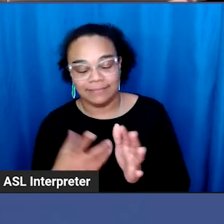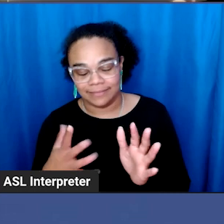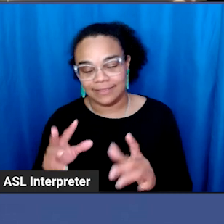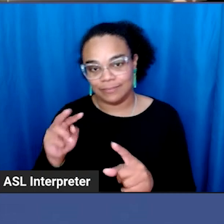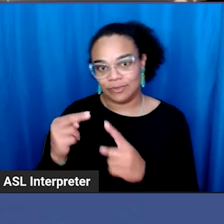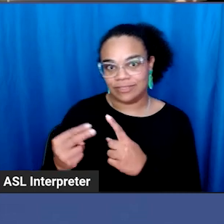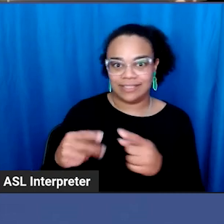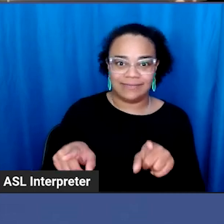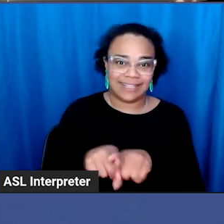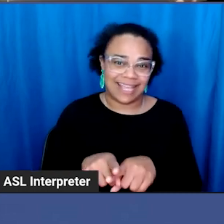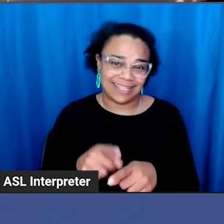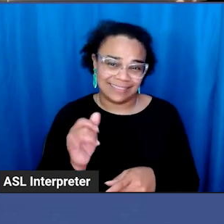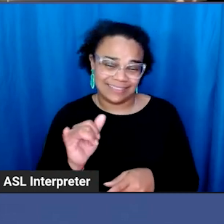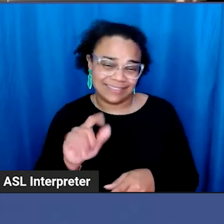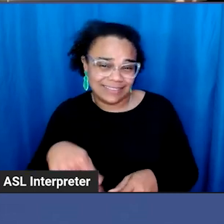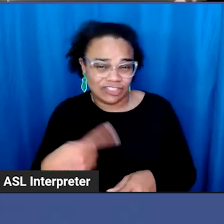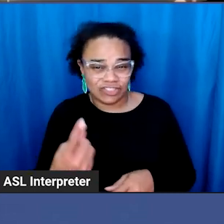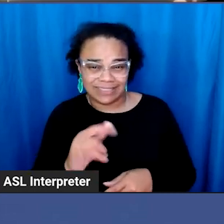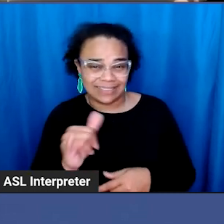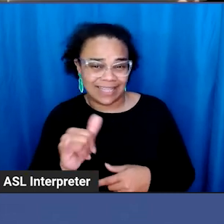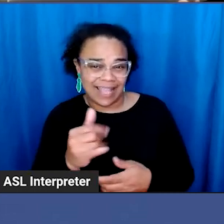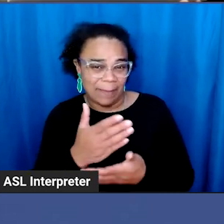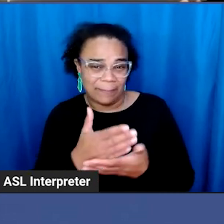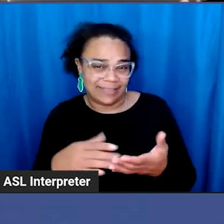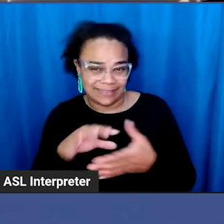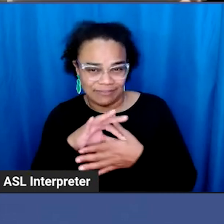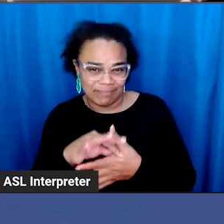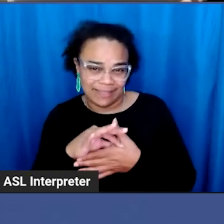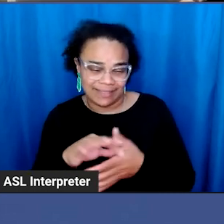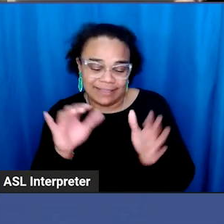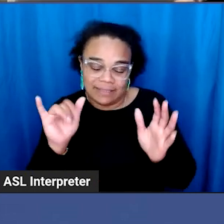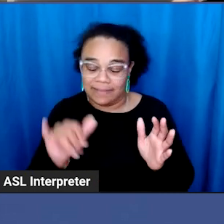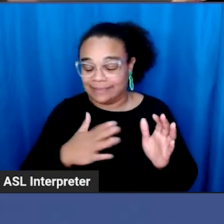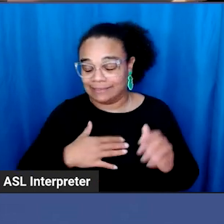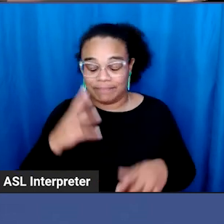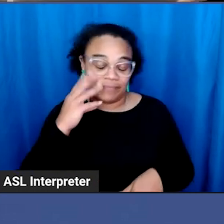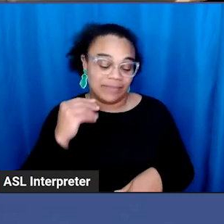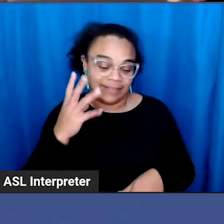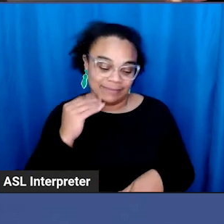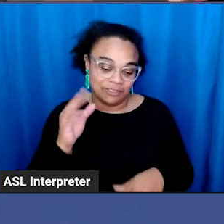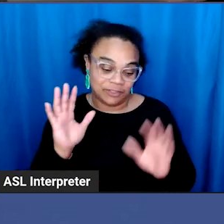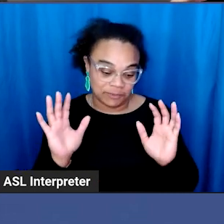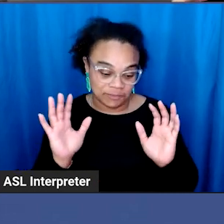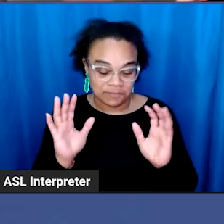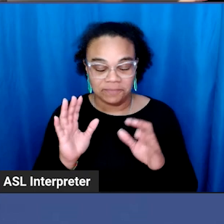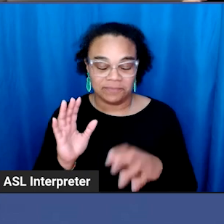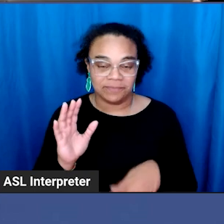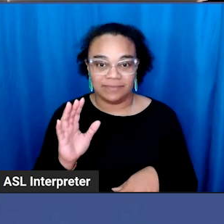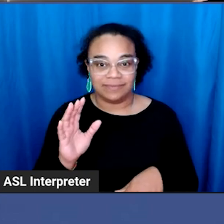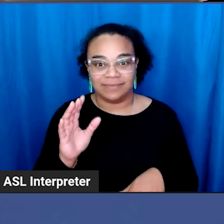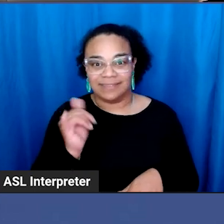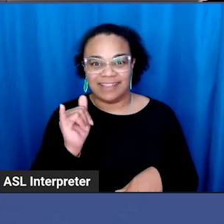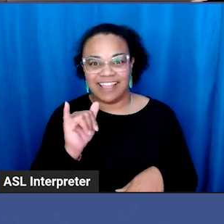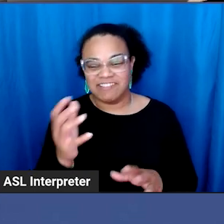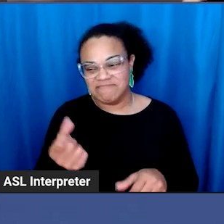like pieces of meat. At least in my experience, just like, oh, feed it to the